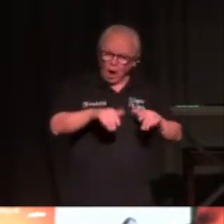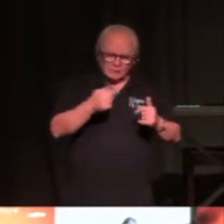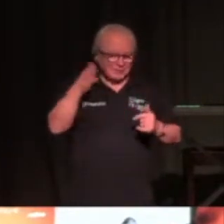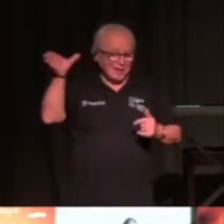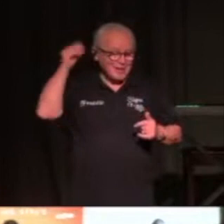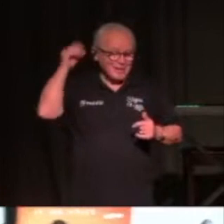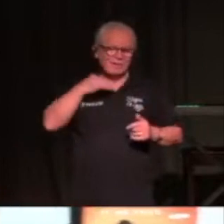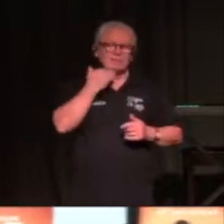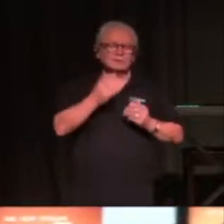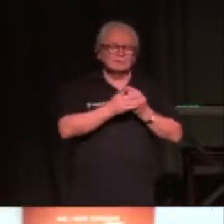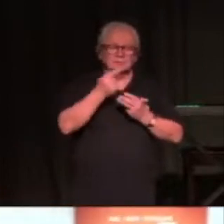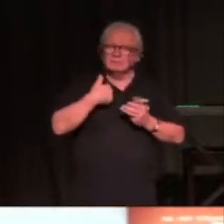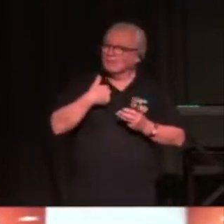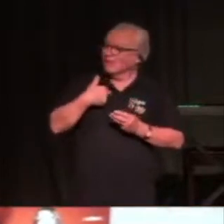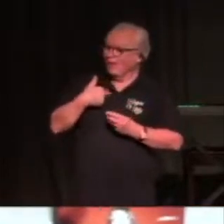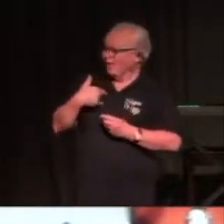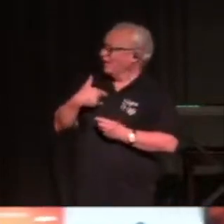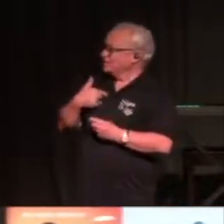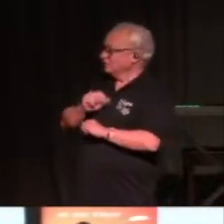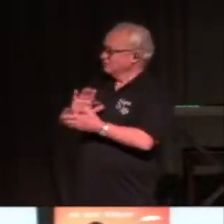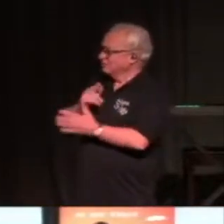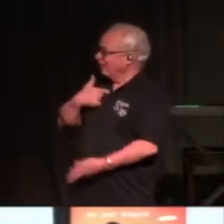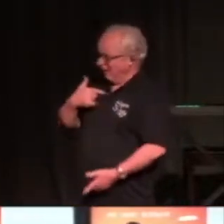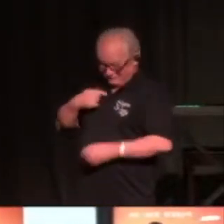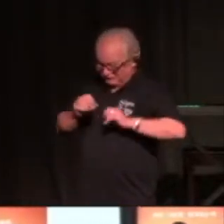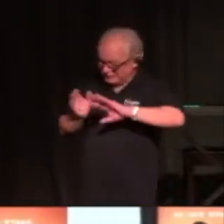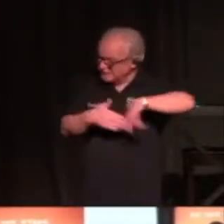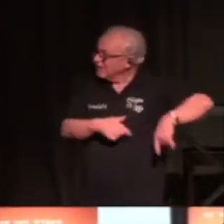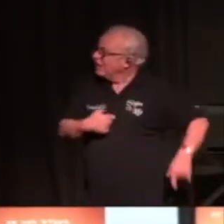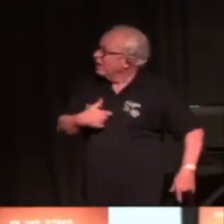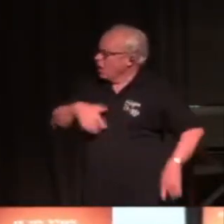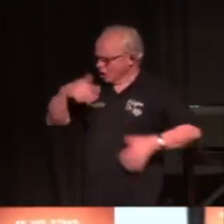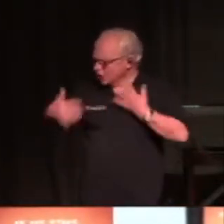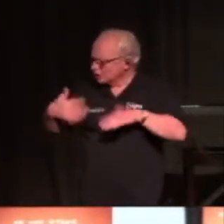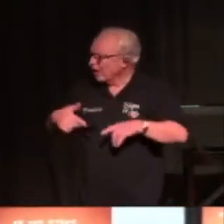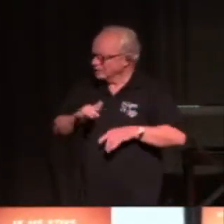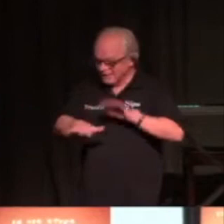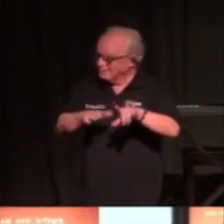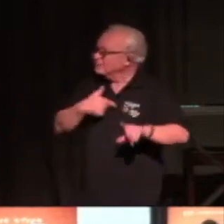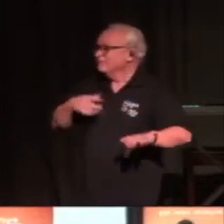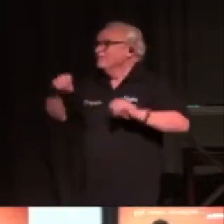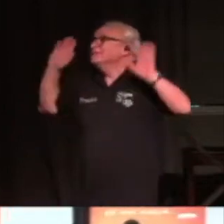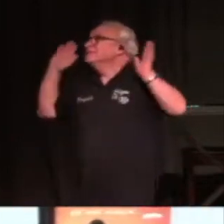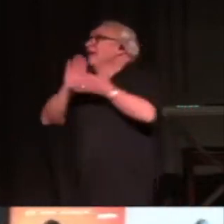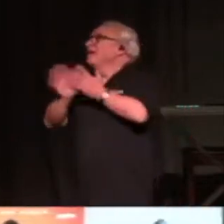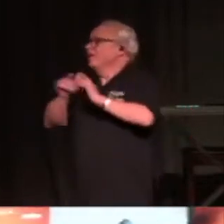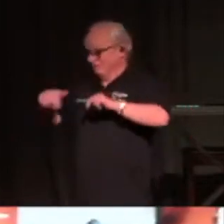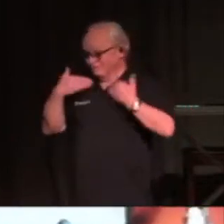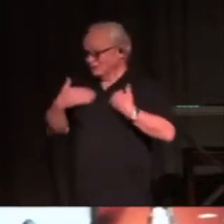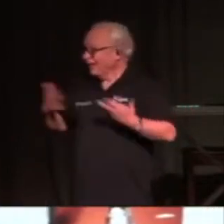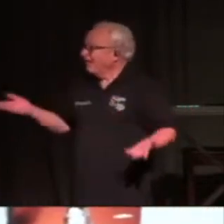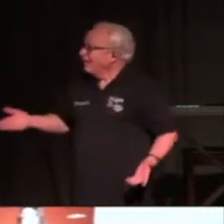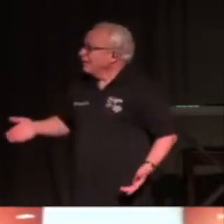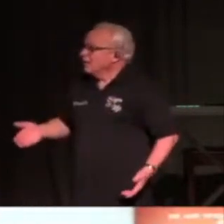And I wasn't really happy about that, because I've just finished I'm doing my hurting steps, Lord, and I'm done, and I don't want to be, and this is Friday.